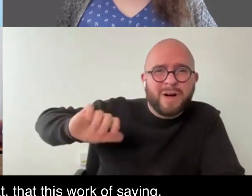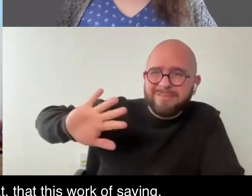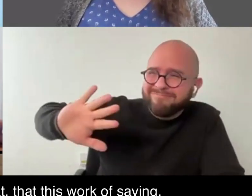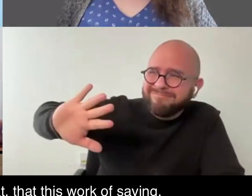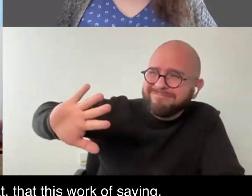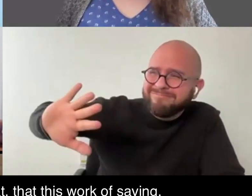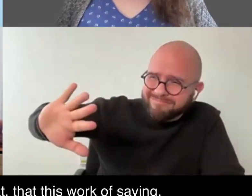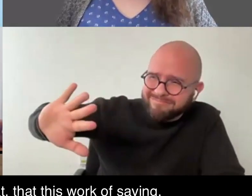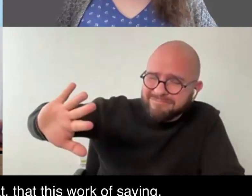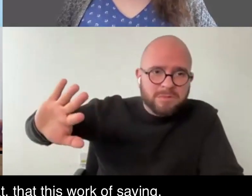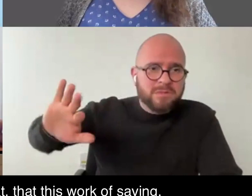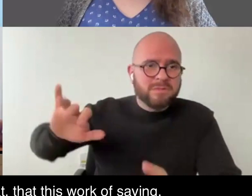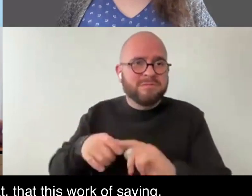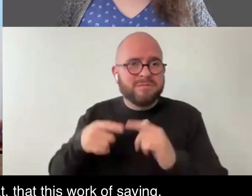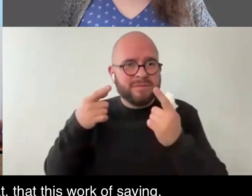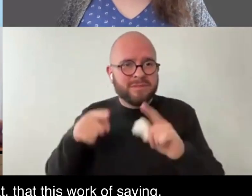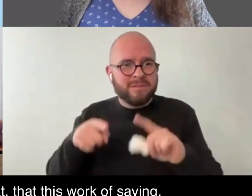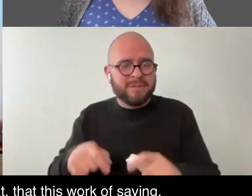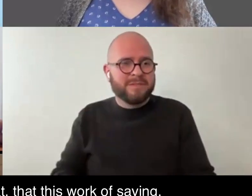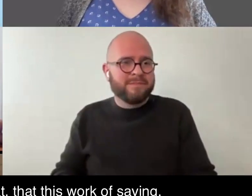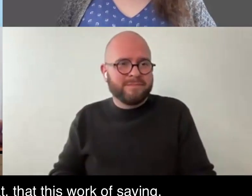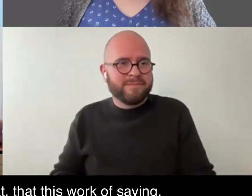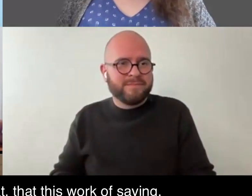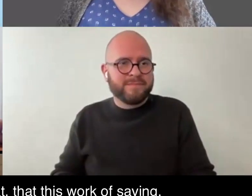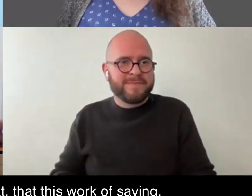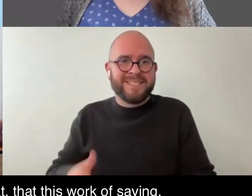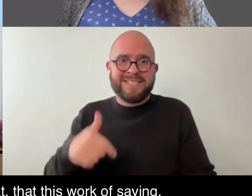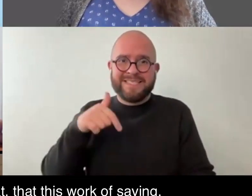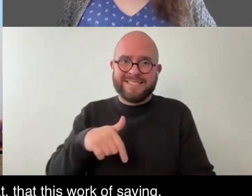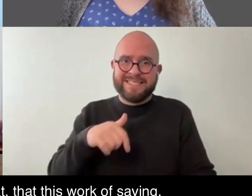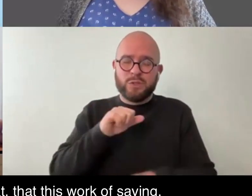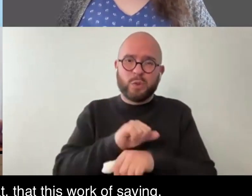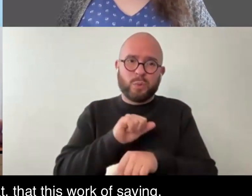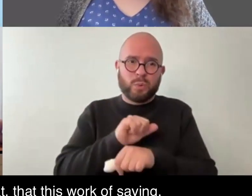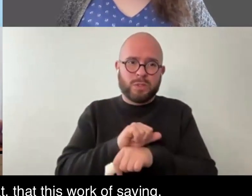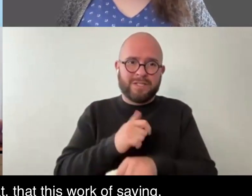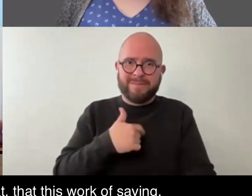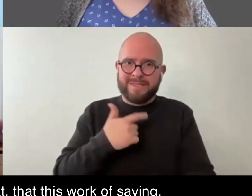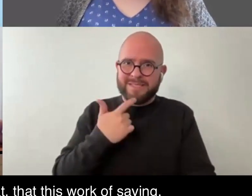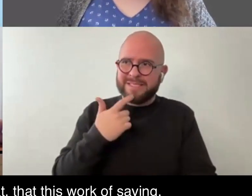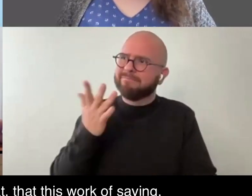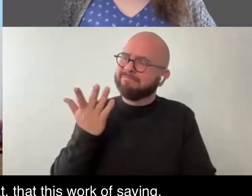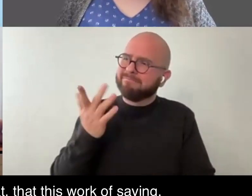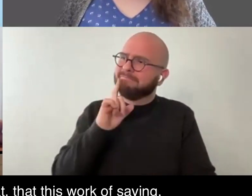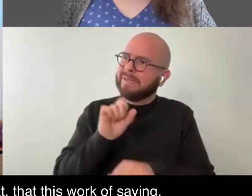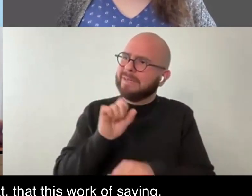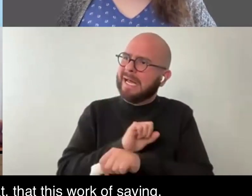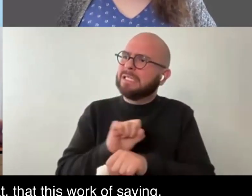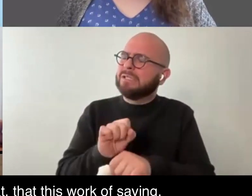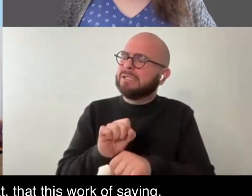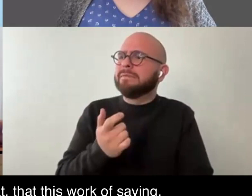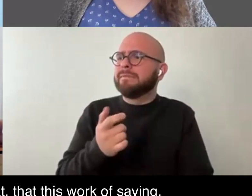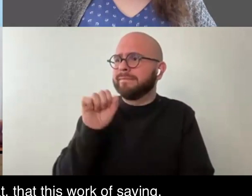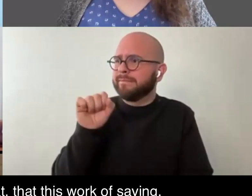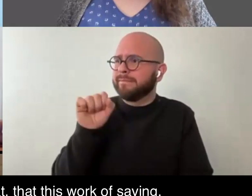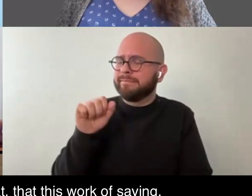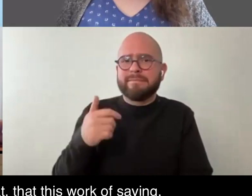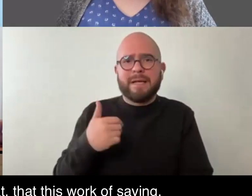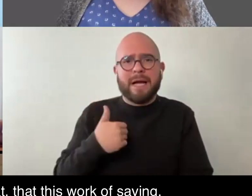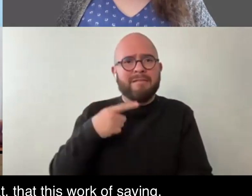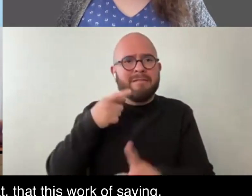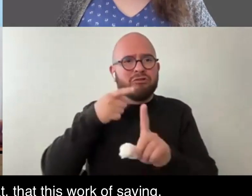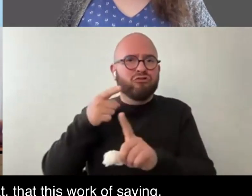That this work of saying, like, actually, there are certain